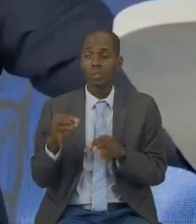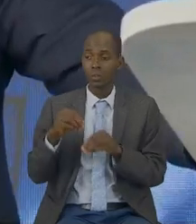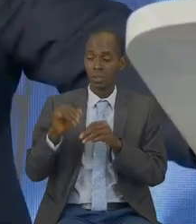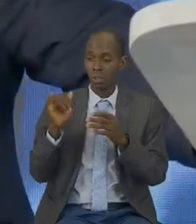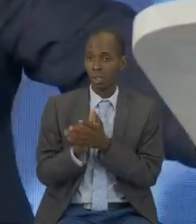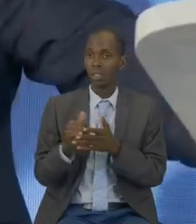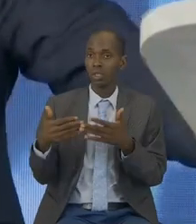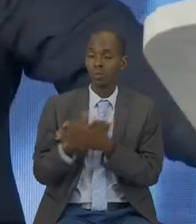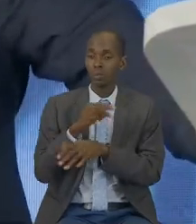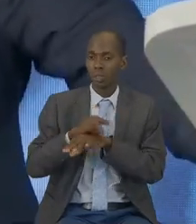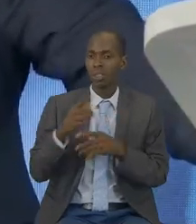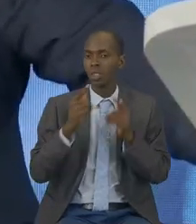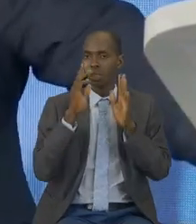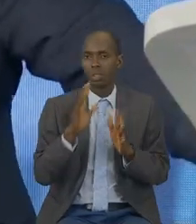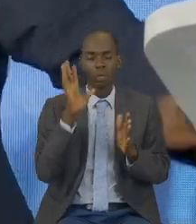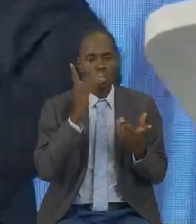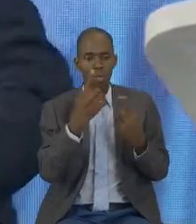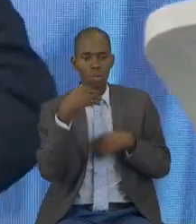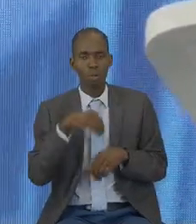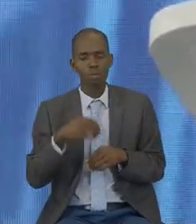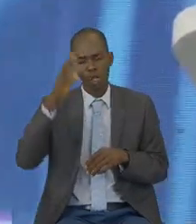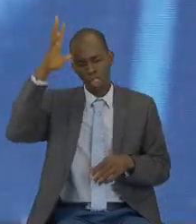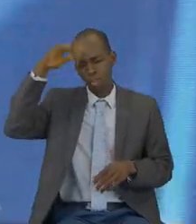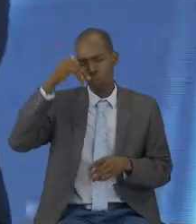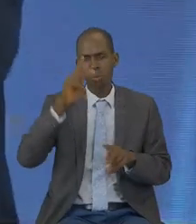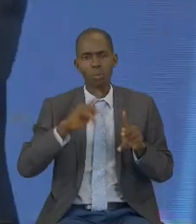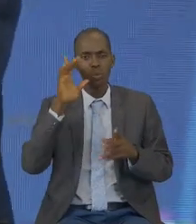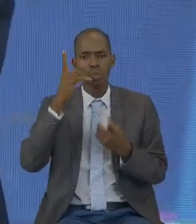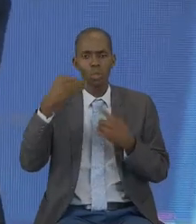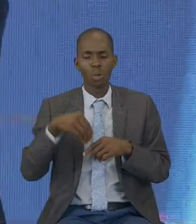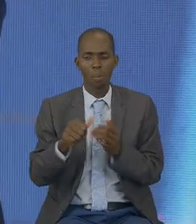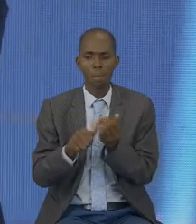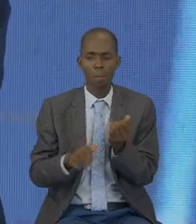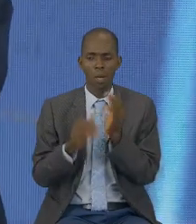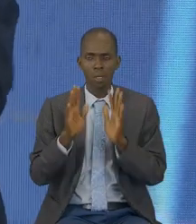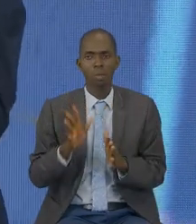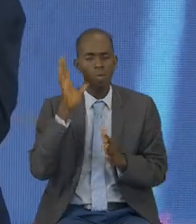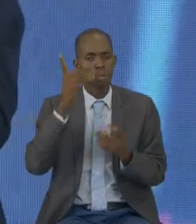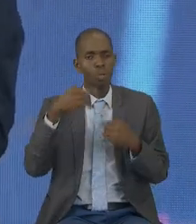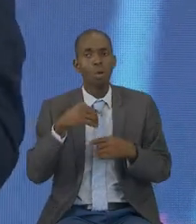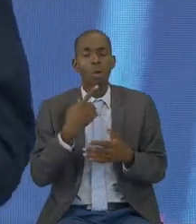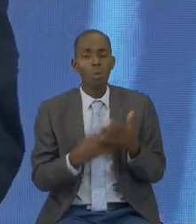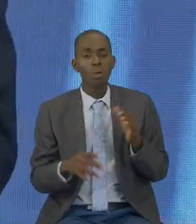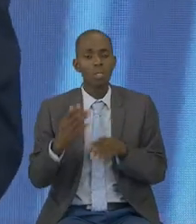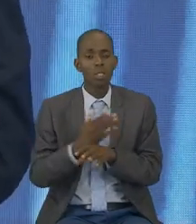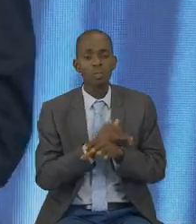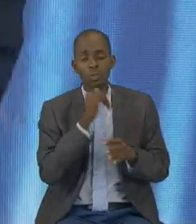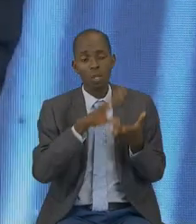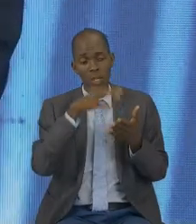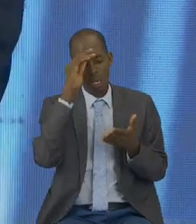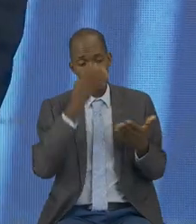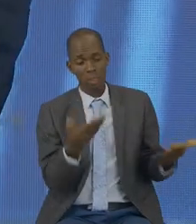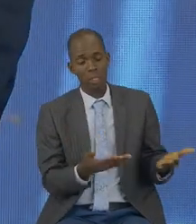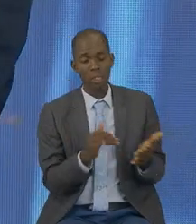come, backsliders will come, rebellious people will come, and the lesson you didn't learn here, over there,